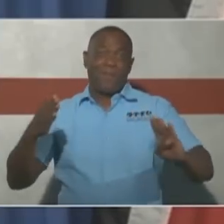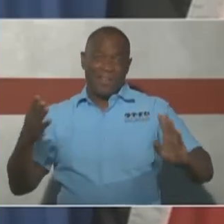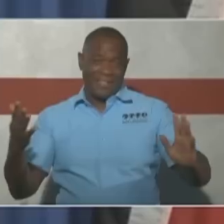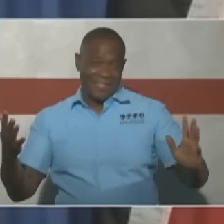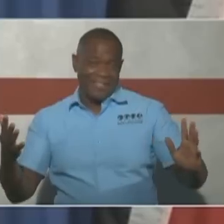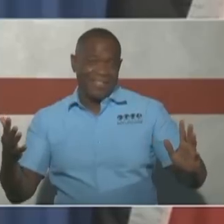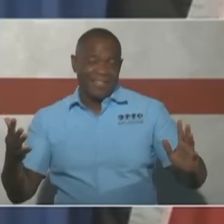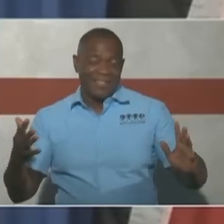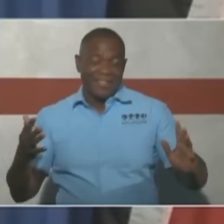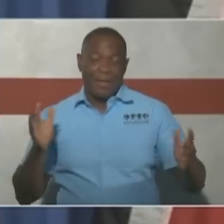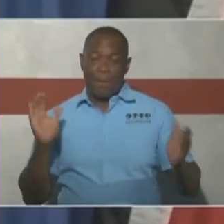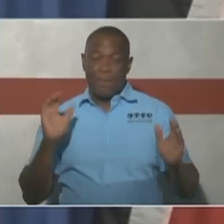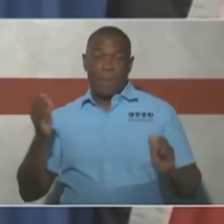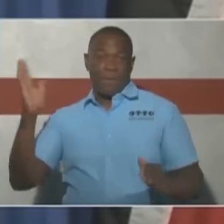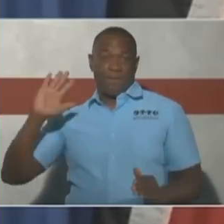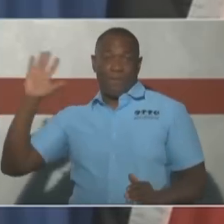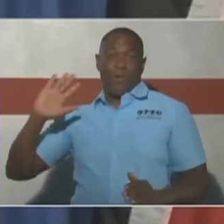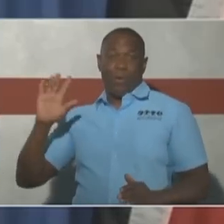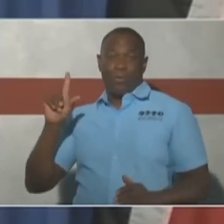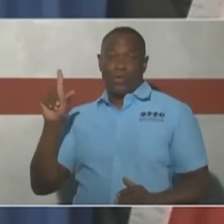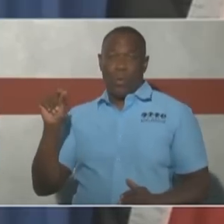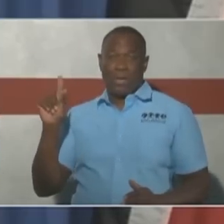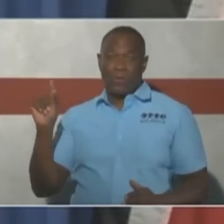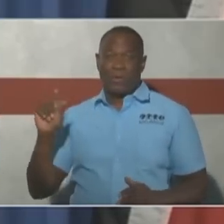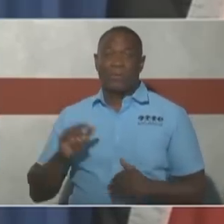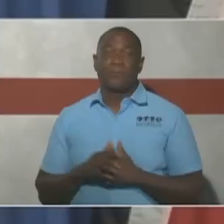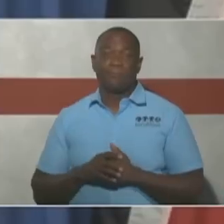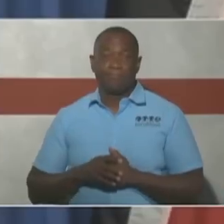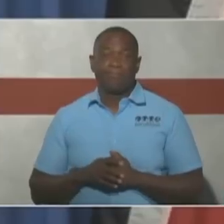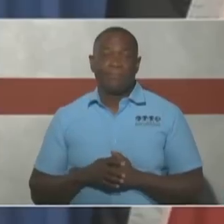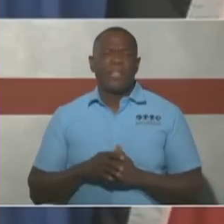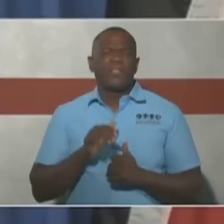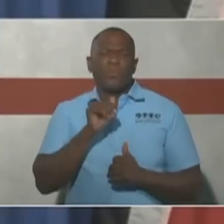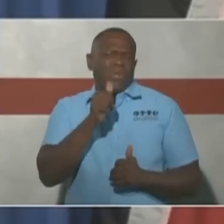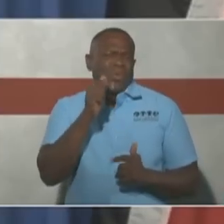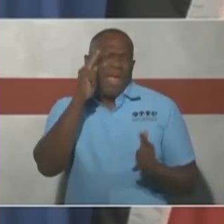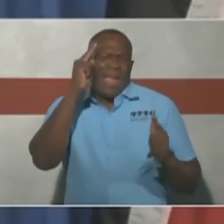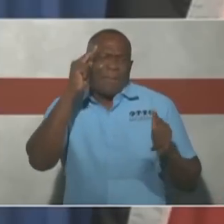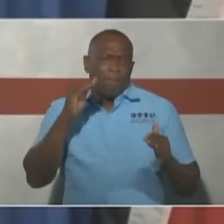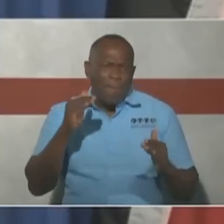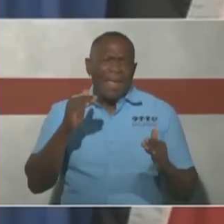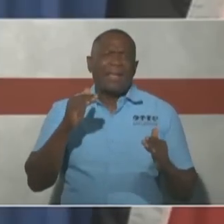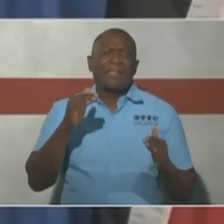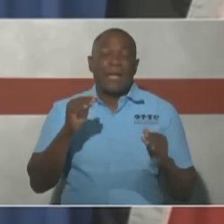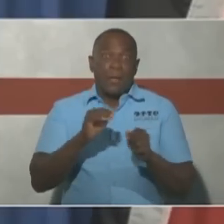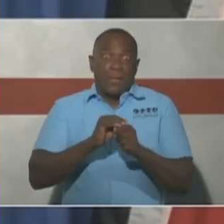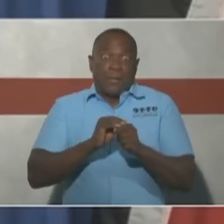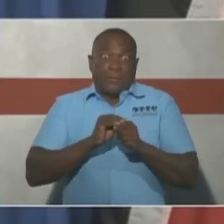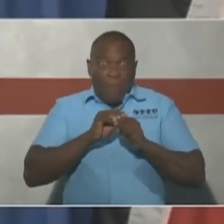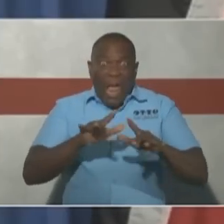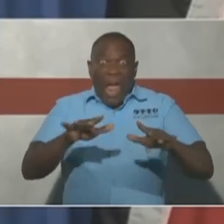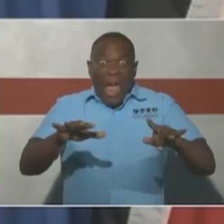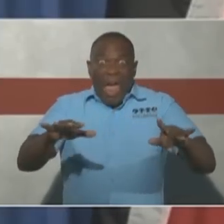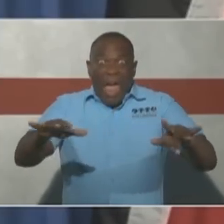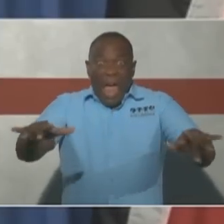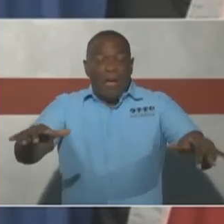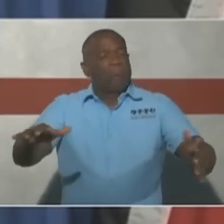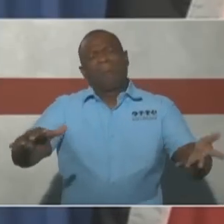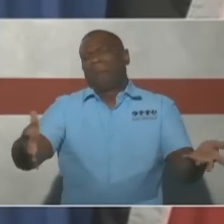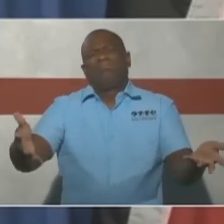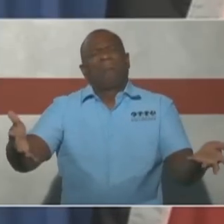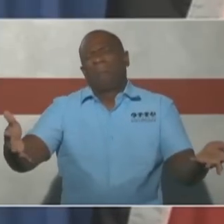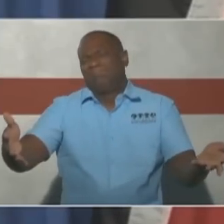I'm sure you know many people who got COVID and were surprised that they got it, or didn't think they ever had it. And they went for a test and discovered that they had